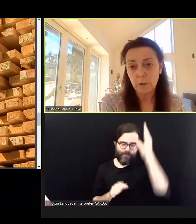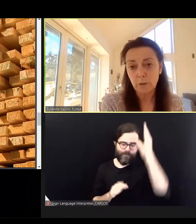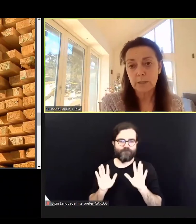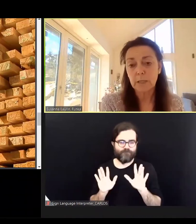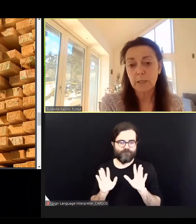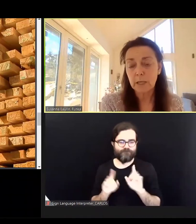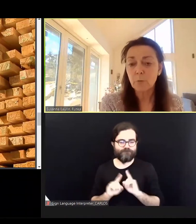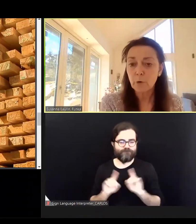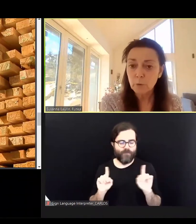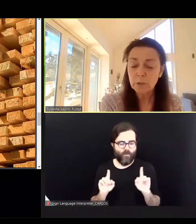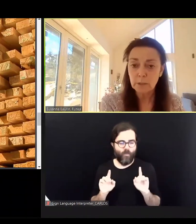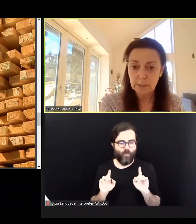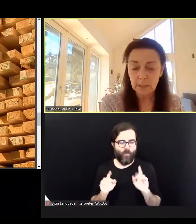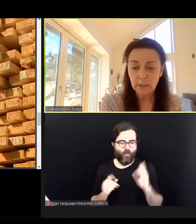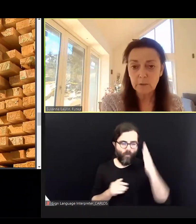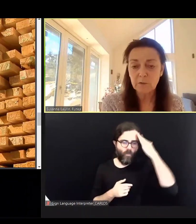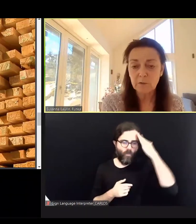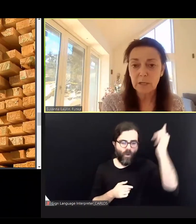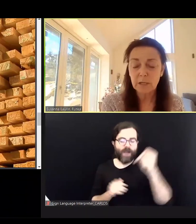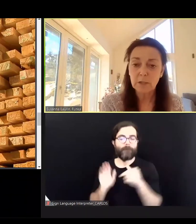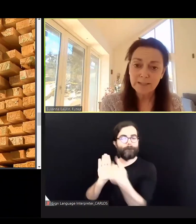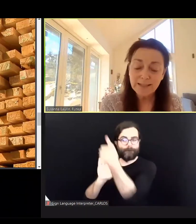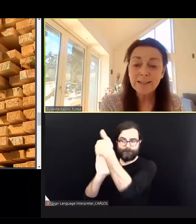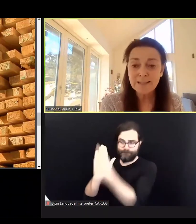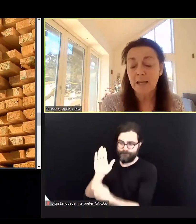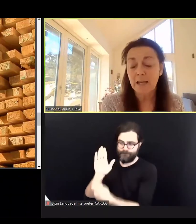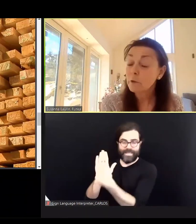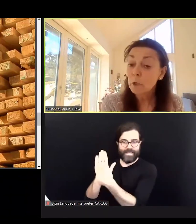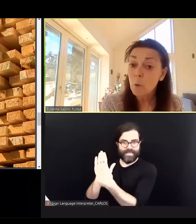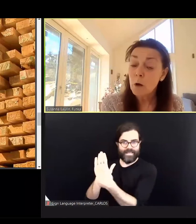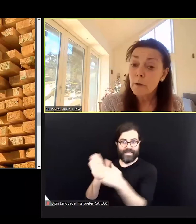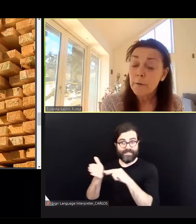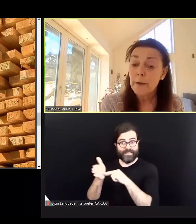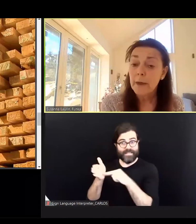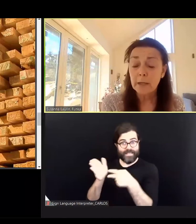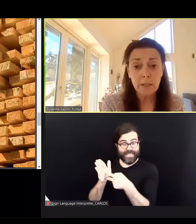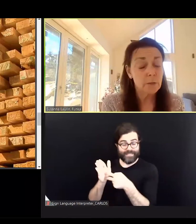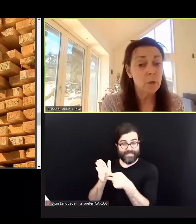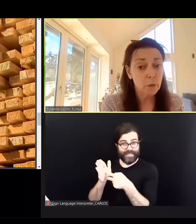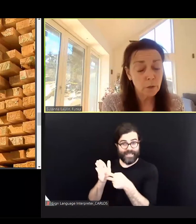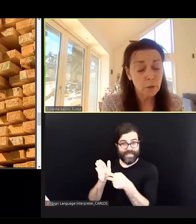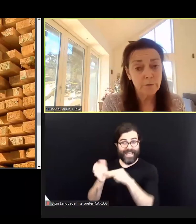legislation, it's written who is covered by the directive and